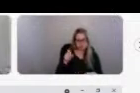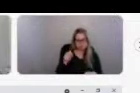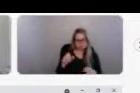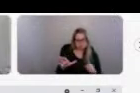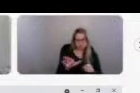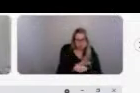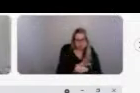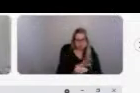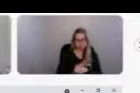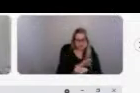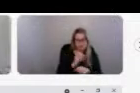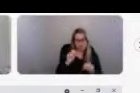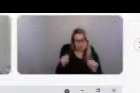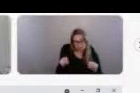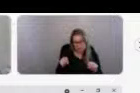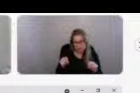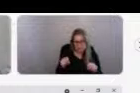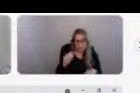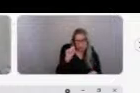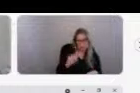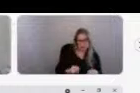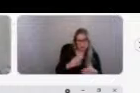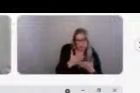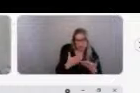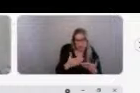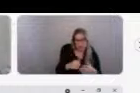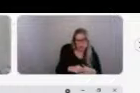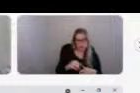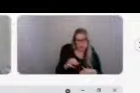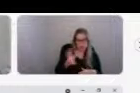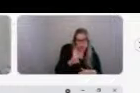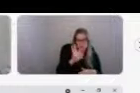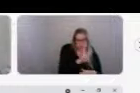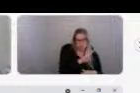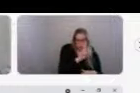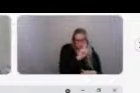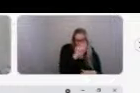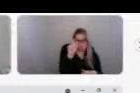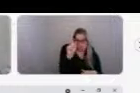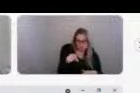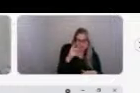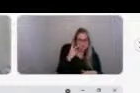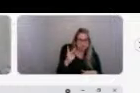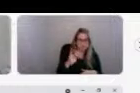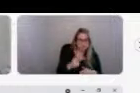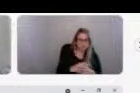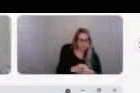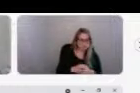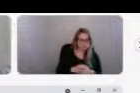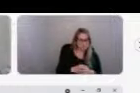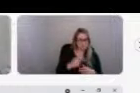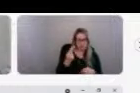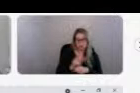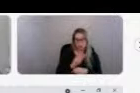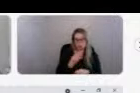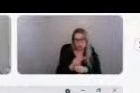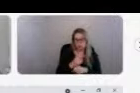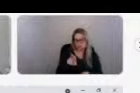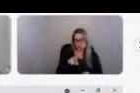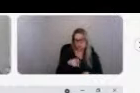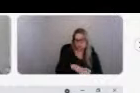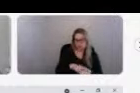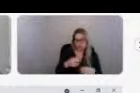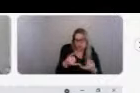except for possibly the southern part uh the western border i'd like to see as um using the natural boundary of